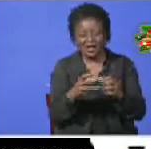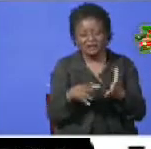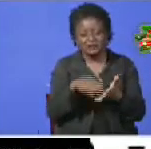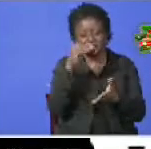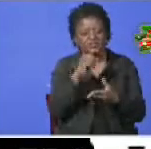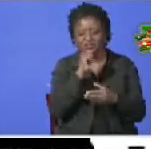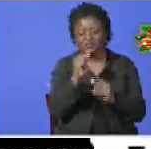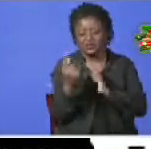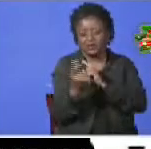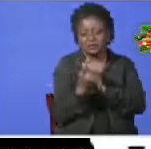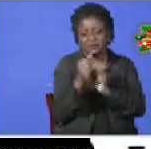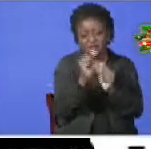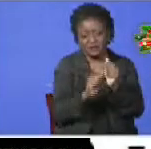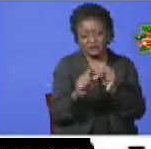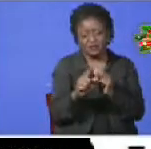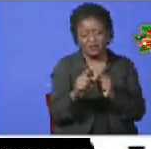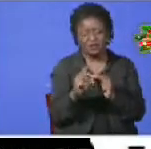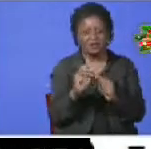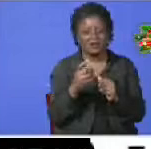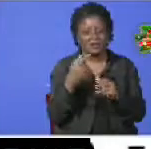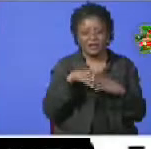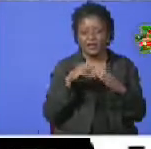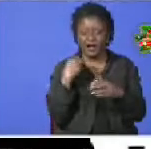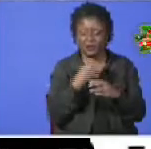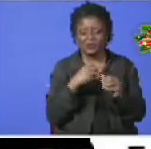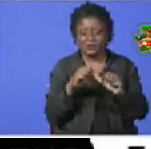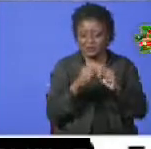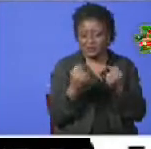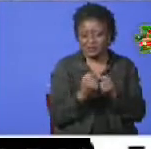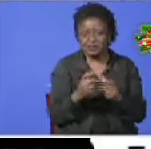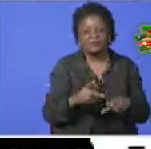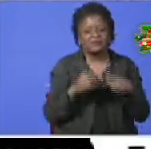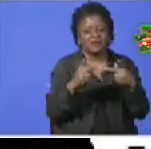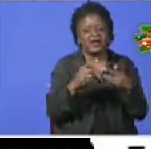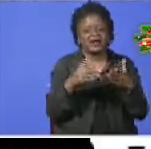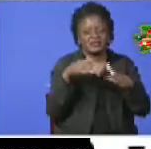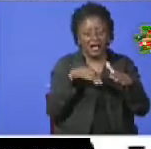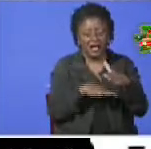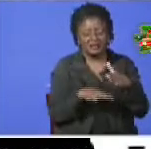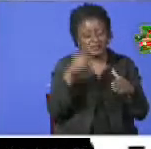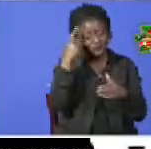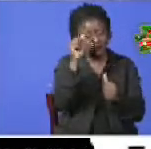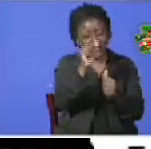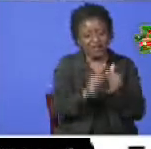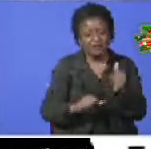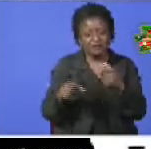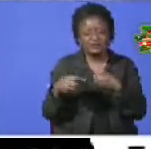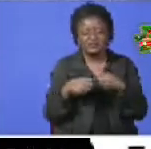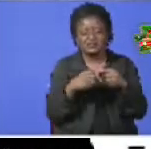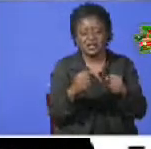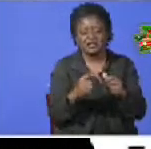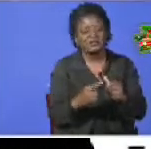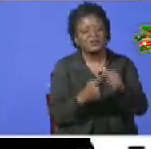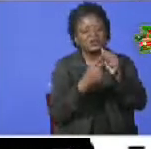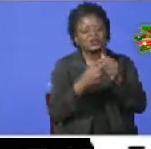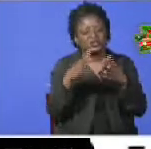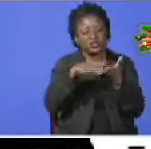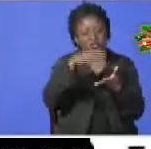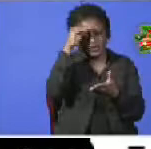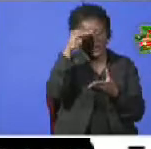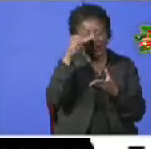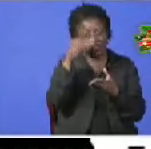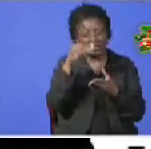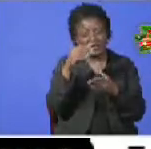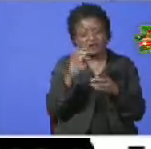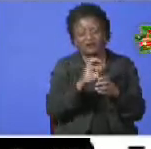to provide the access for every style. Minister Lloyd says special learning environments and diversified learners, while